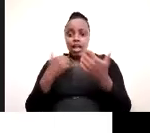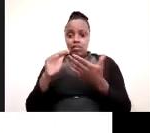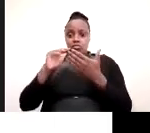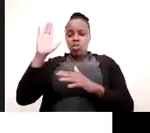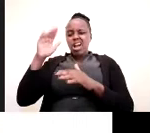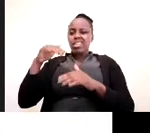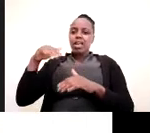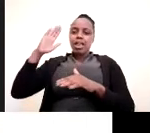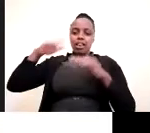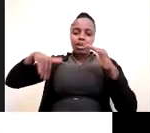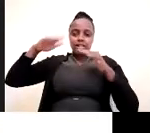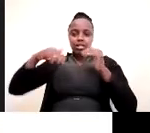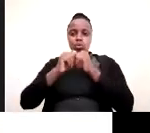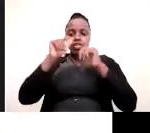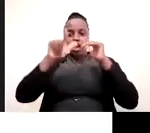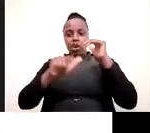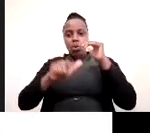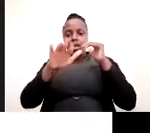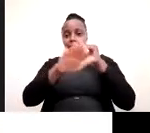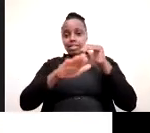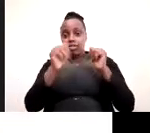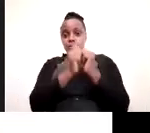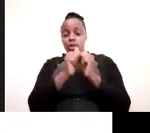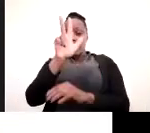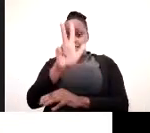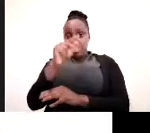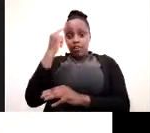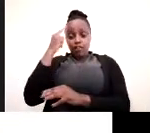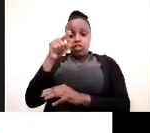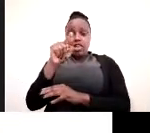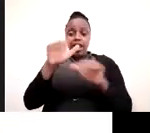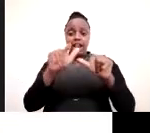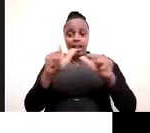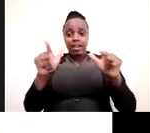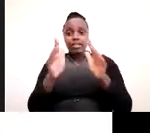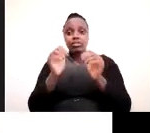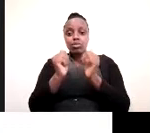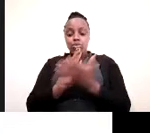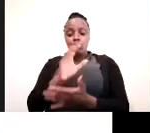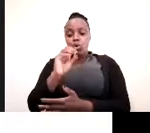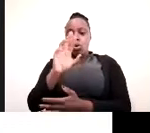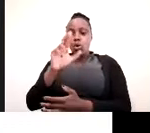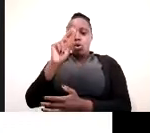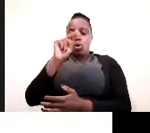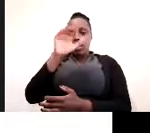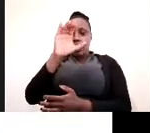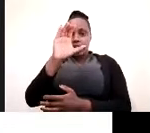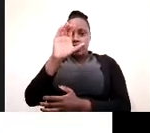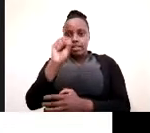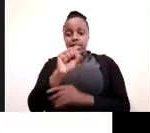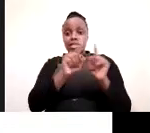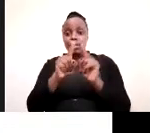with lower surfaces, like 3-4% of their land to organics. So there is still, I would